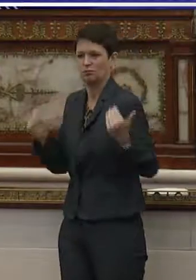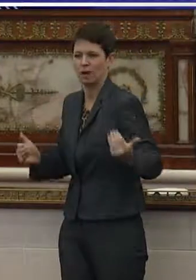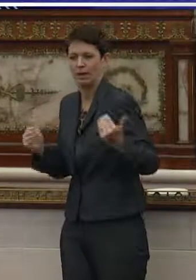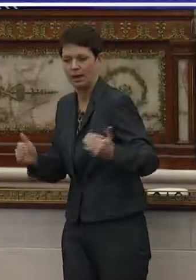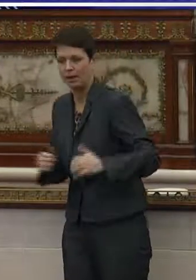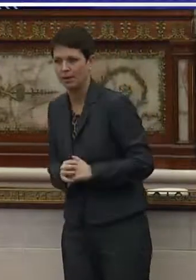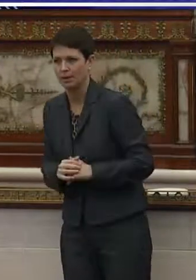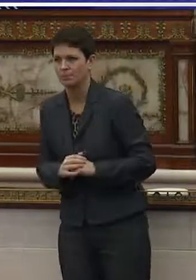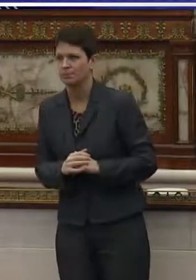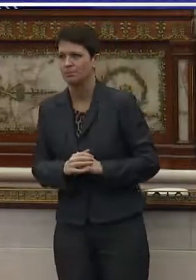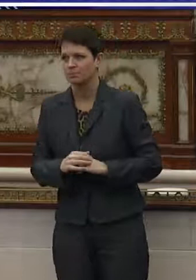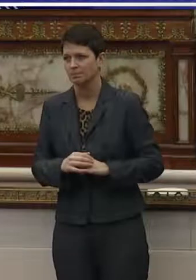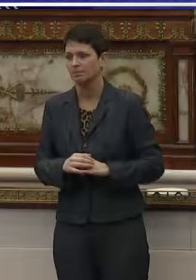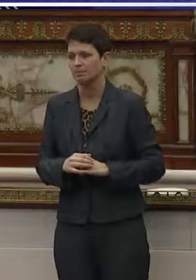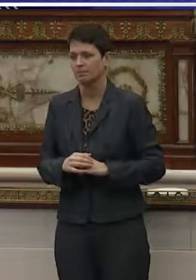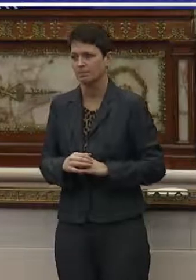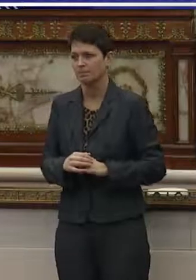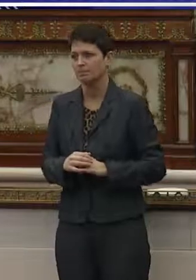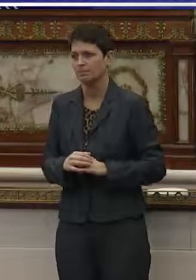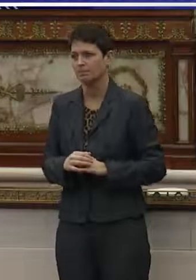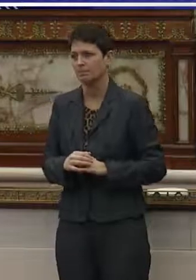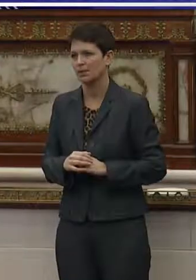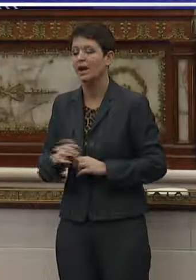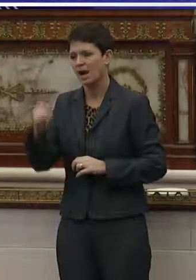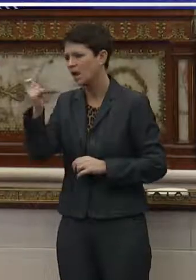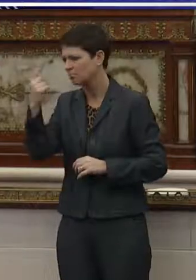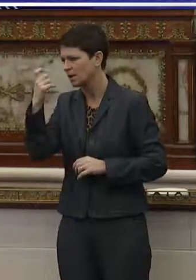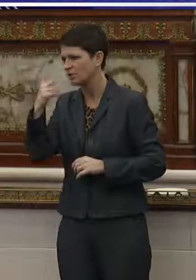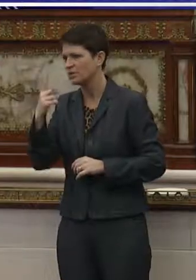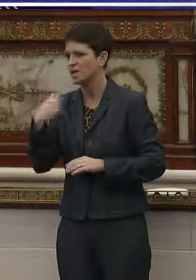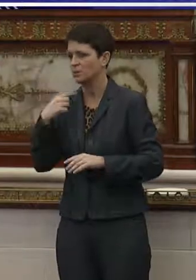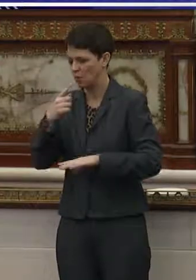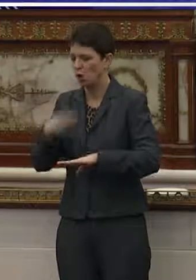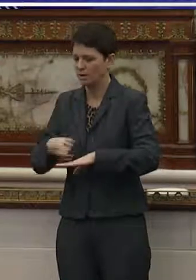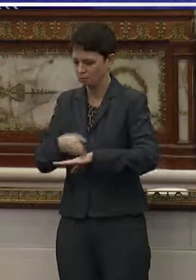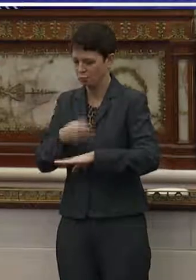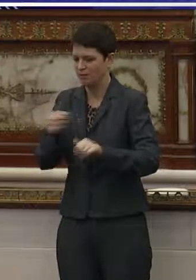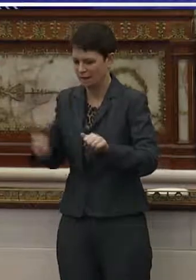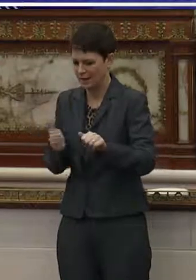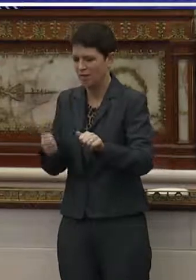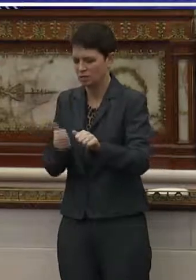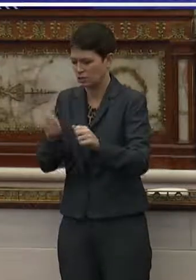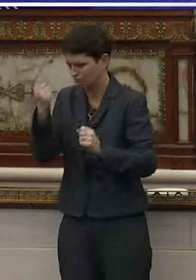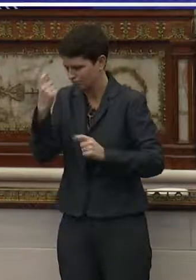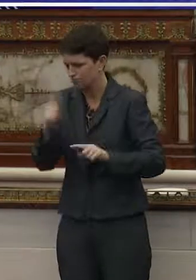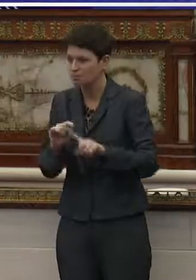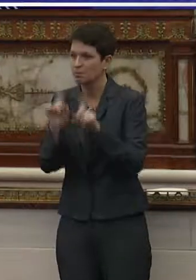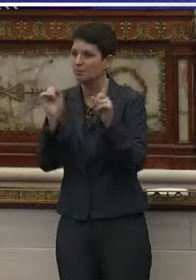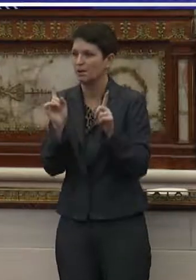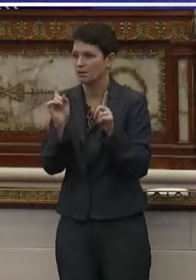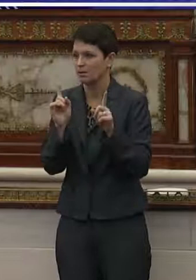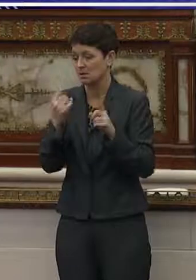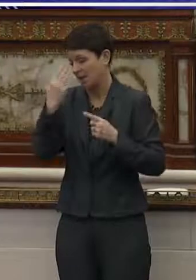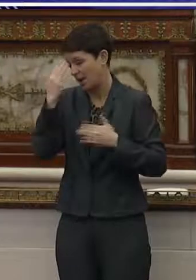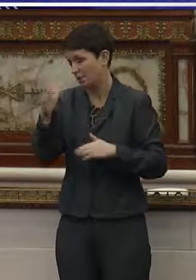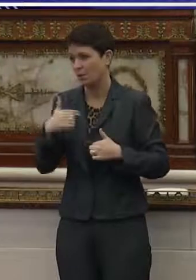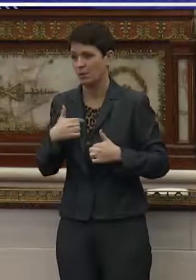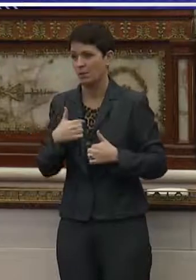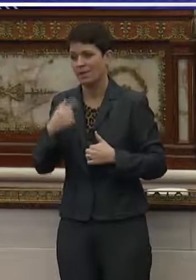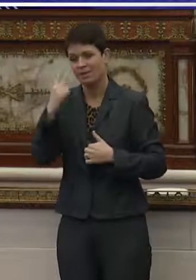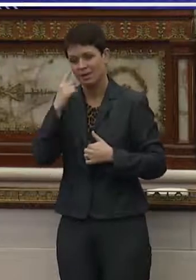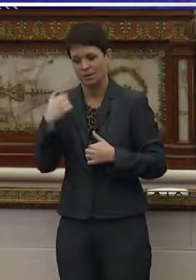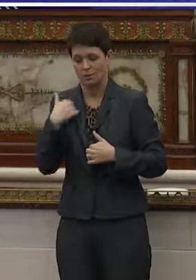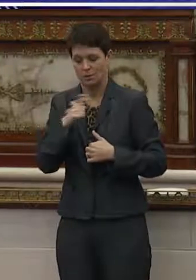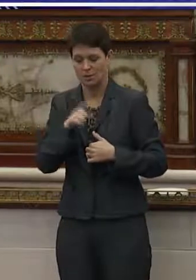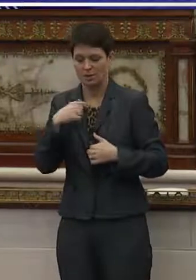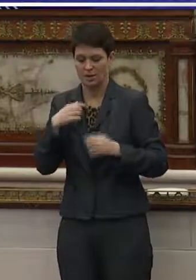So I just, I hear that we're making some progress. But, I don't know. I think we have to